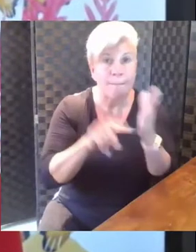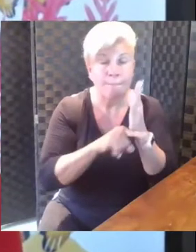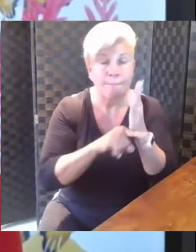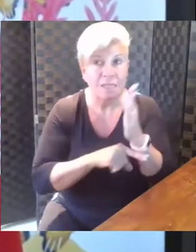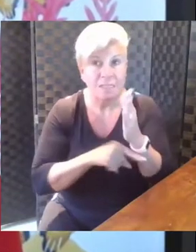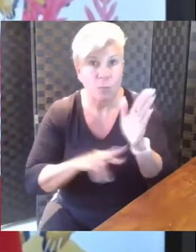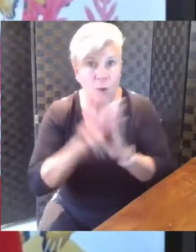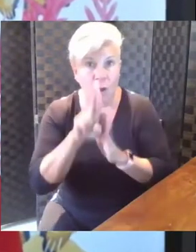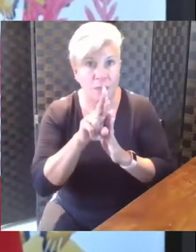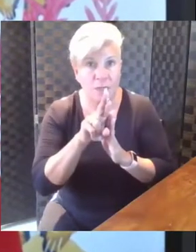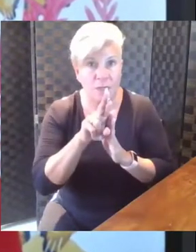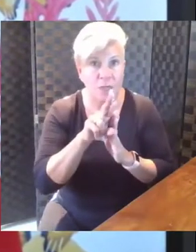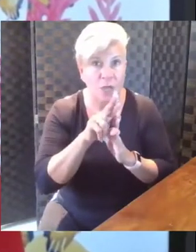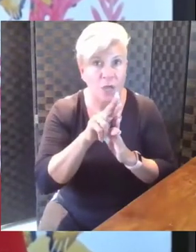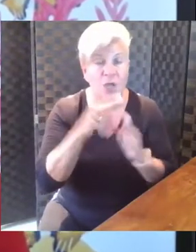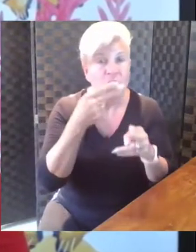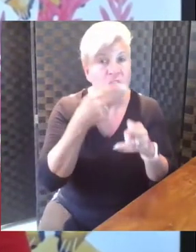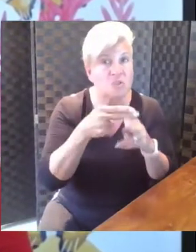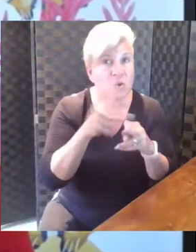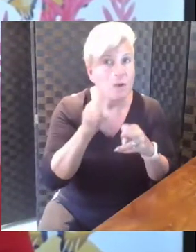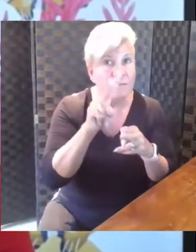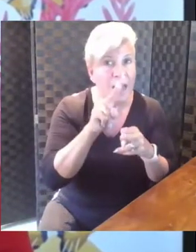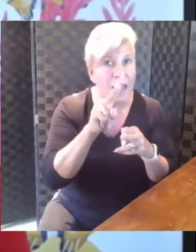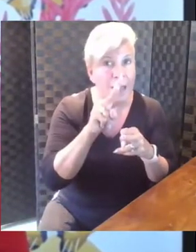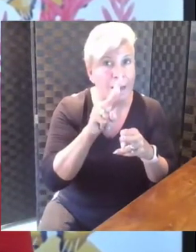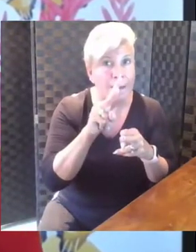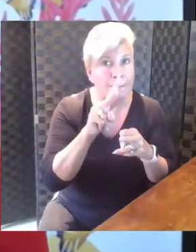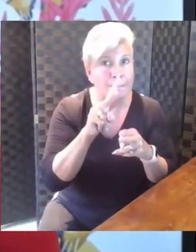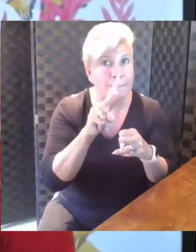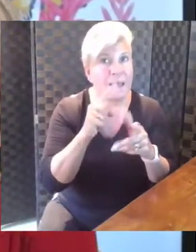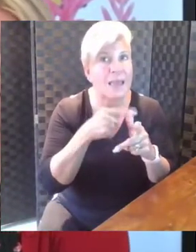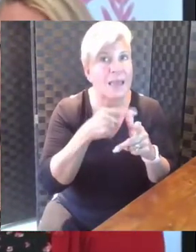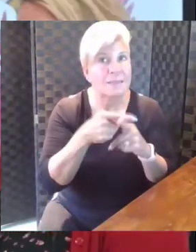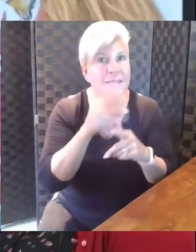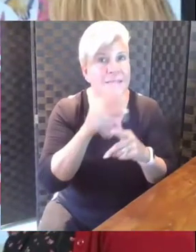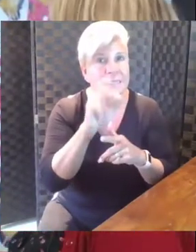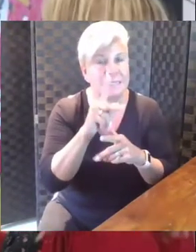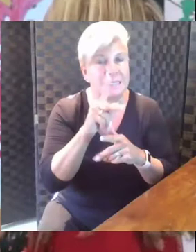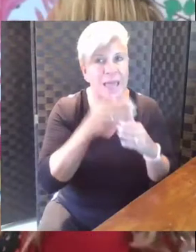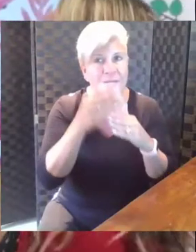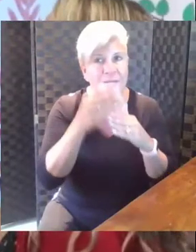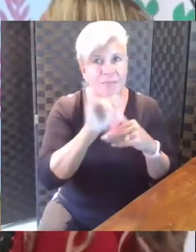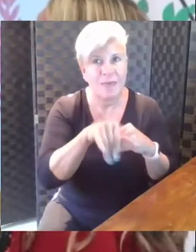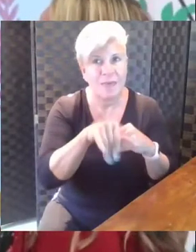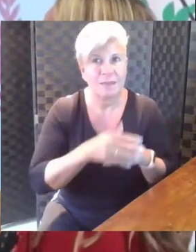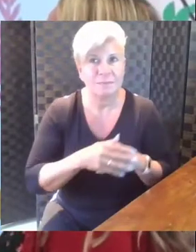all have that short vowel sound as well, and the CK follows it.